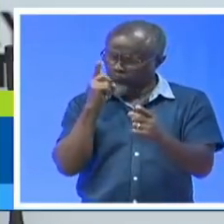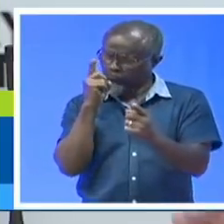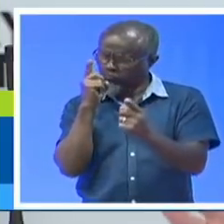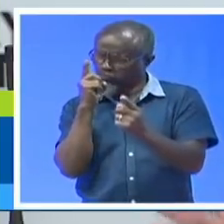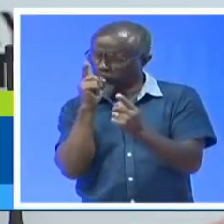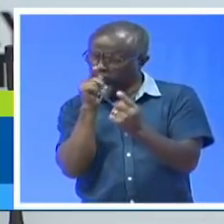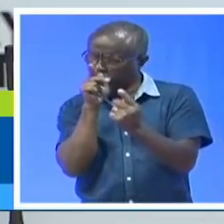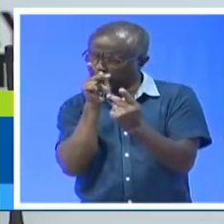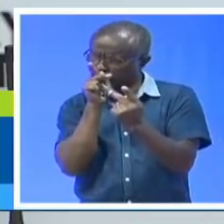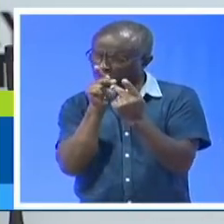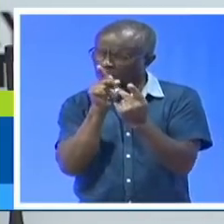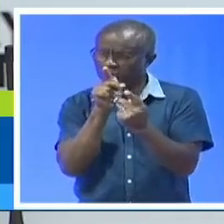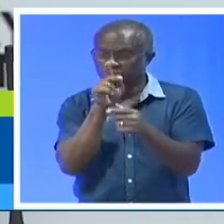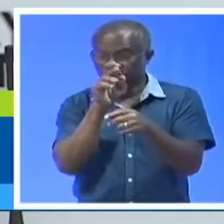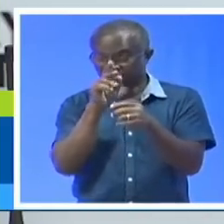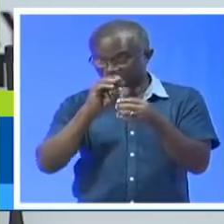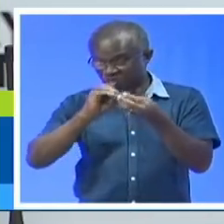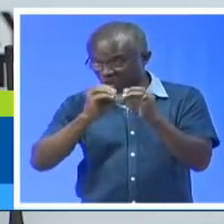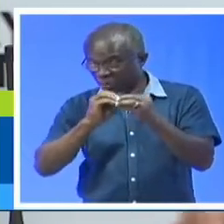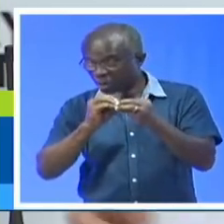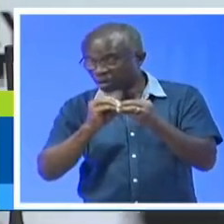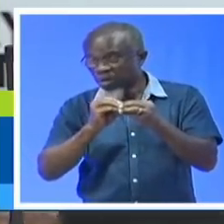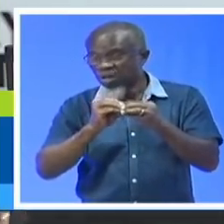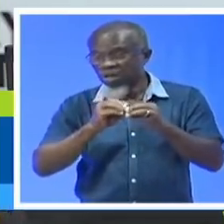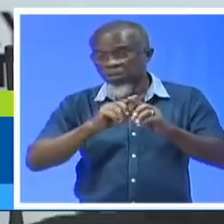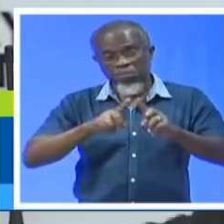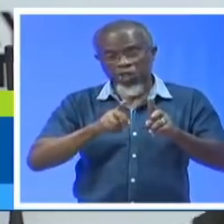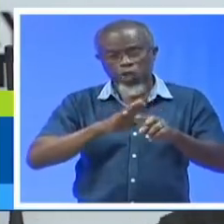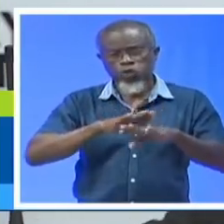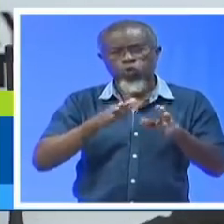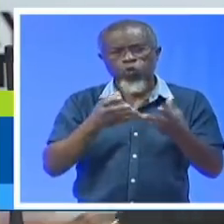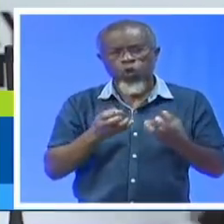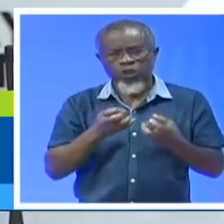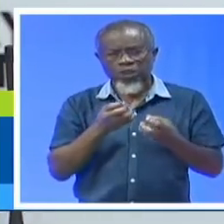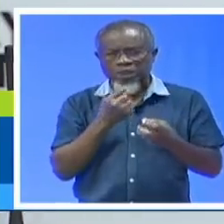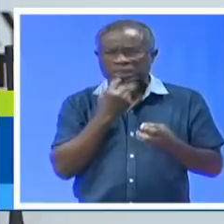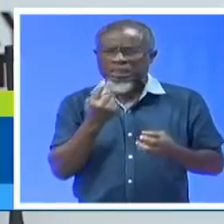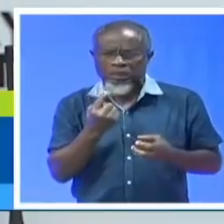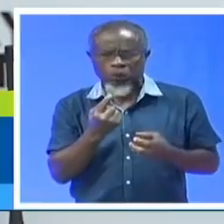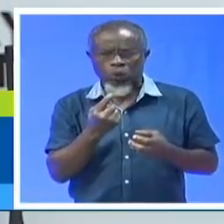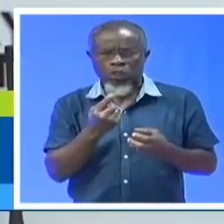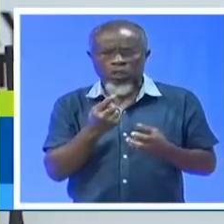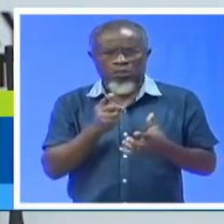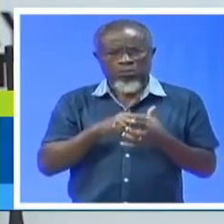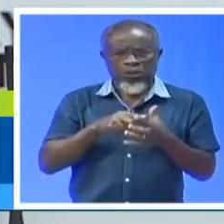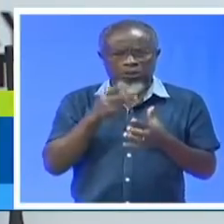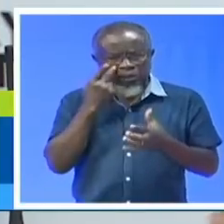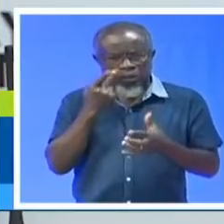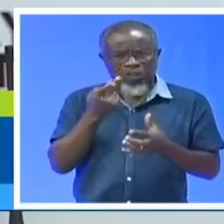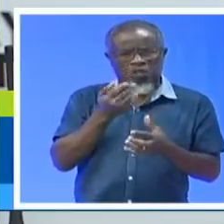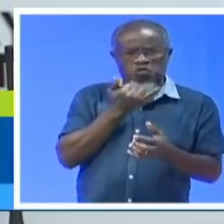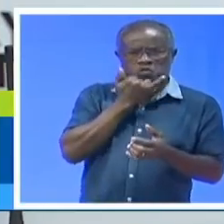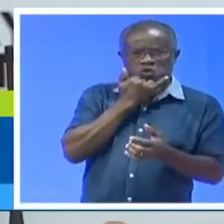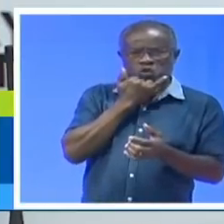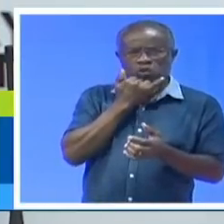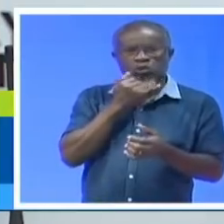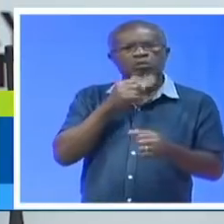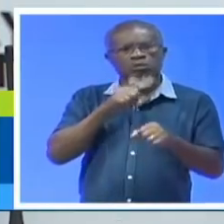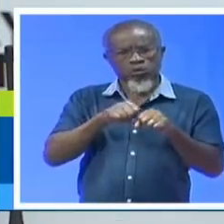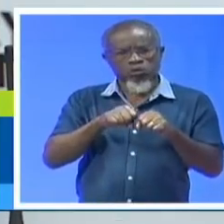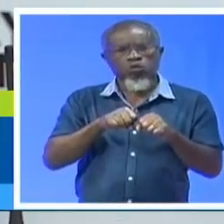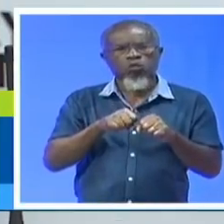but I don't want to mislead you by quoting a figure. But my information is not